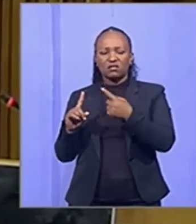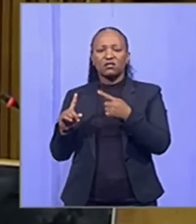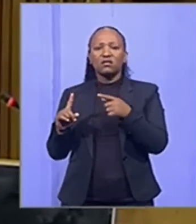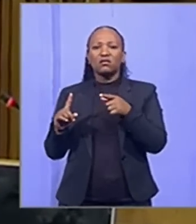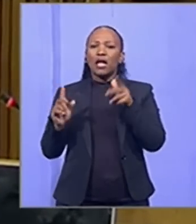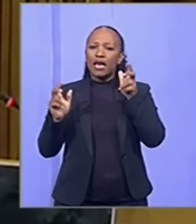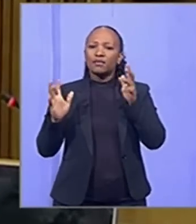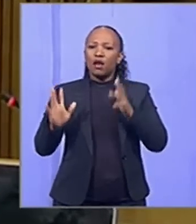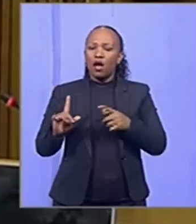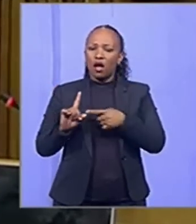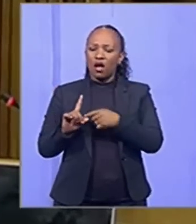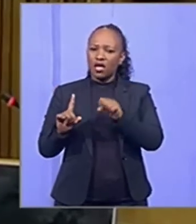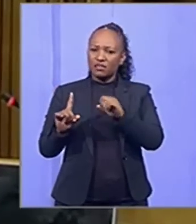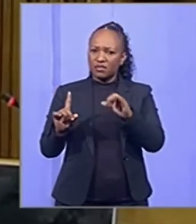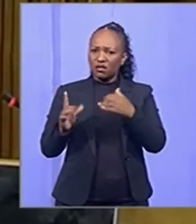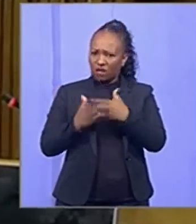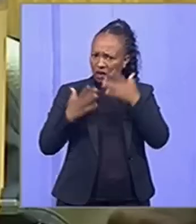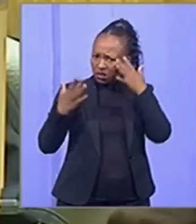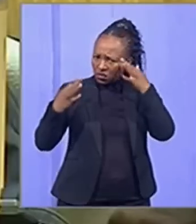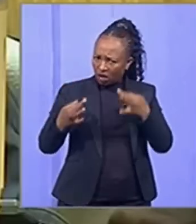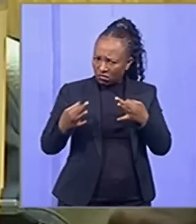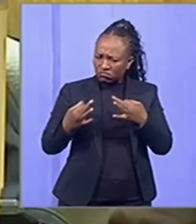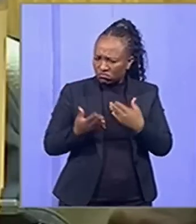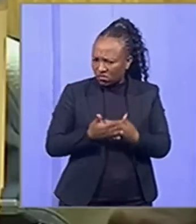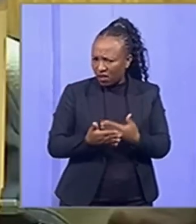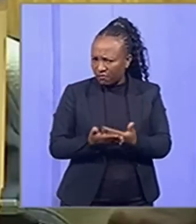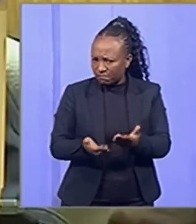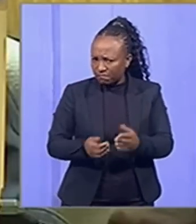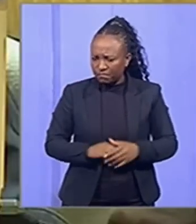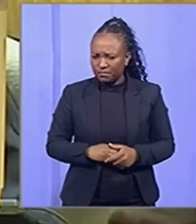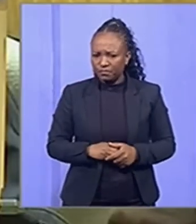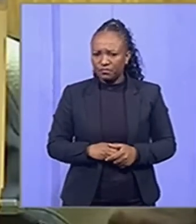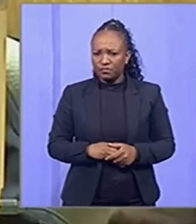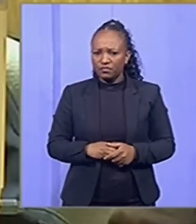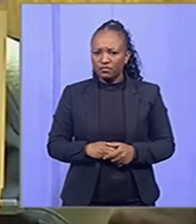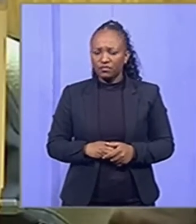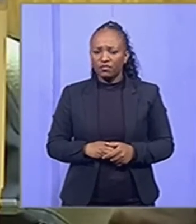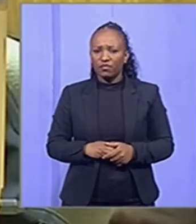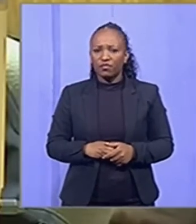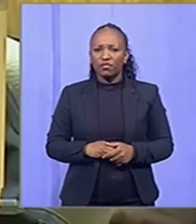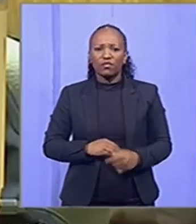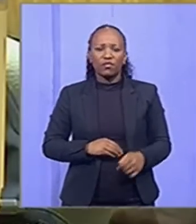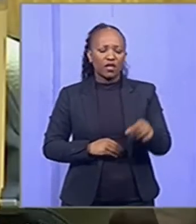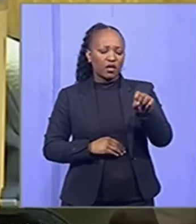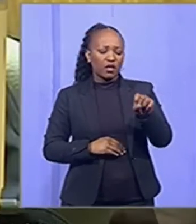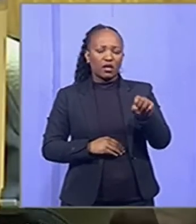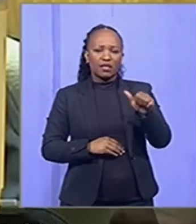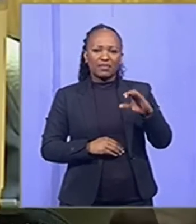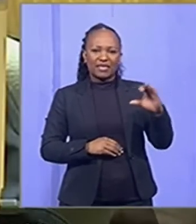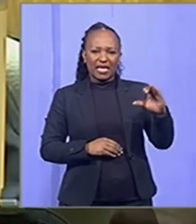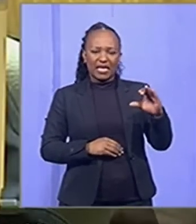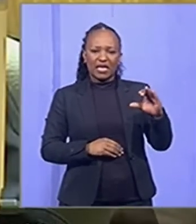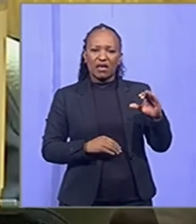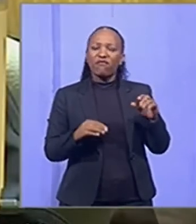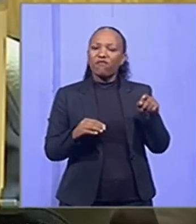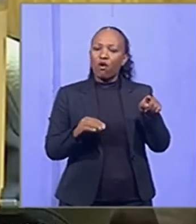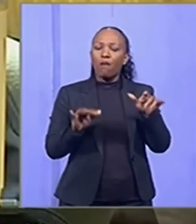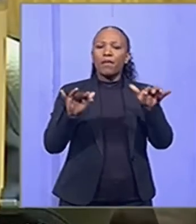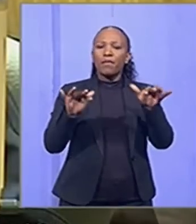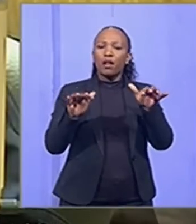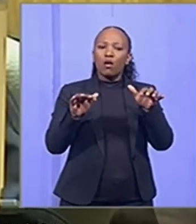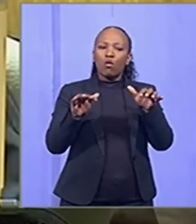ba kgone hore ba ka iketsetsa kgetho. As much as the SABC is the primary source of